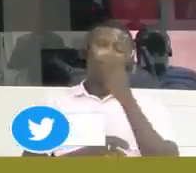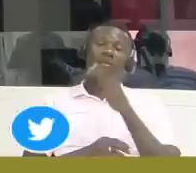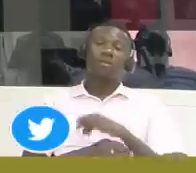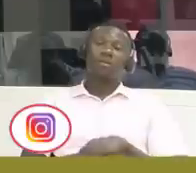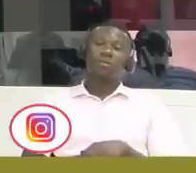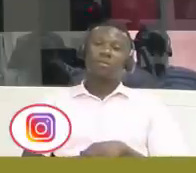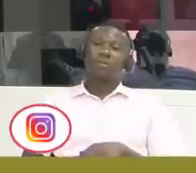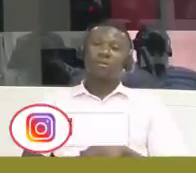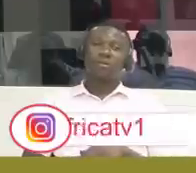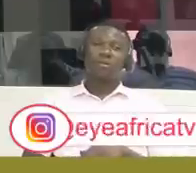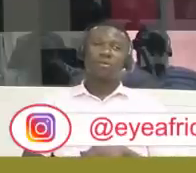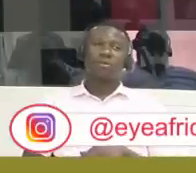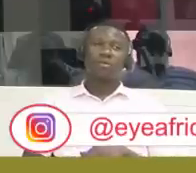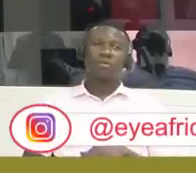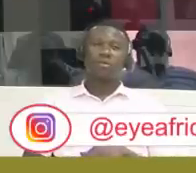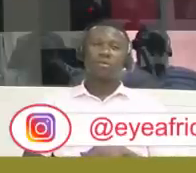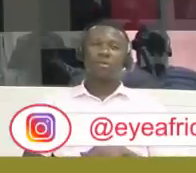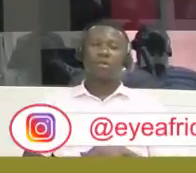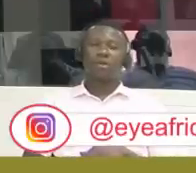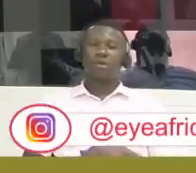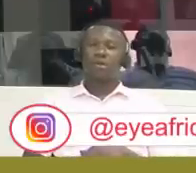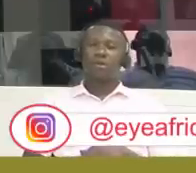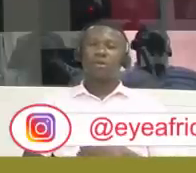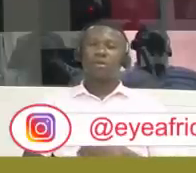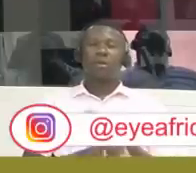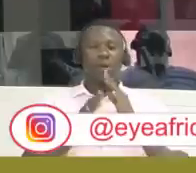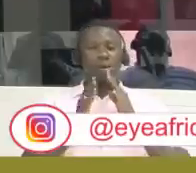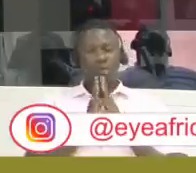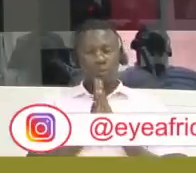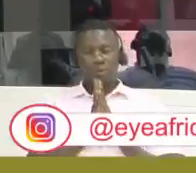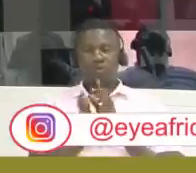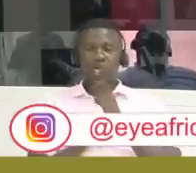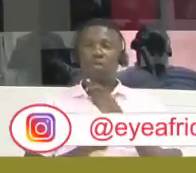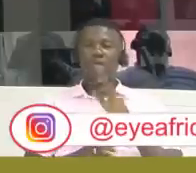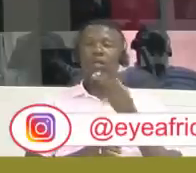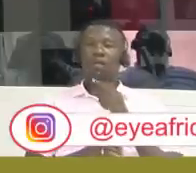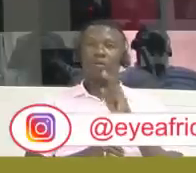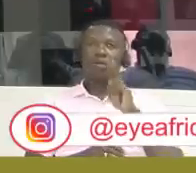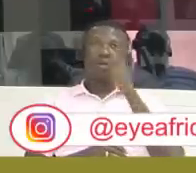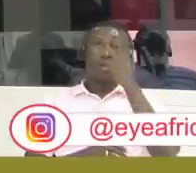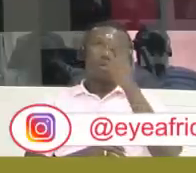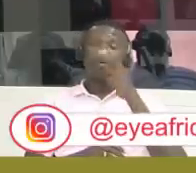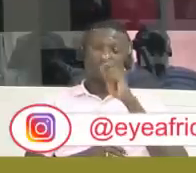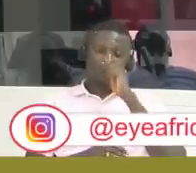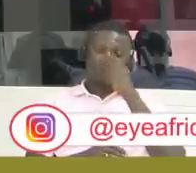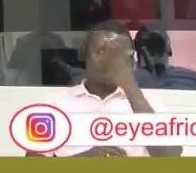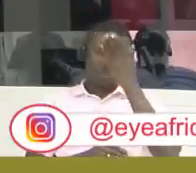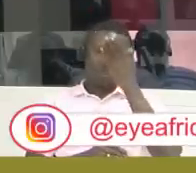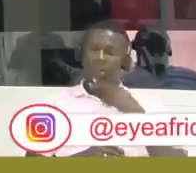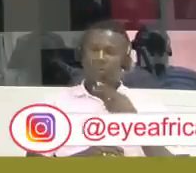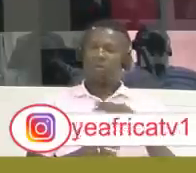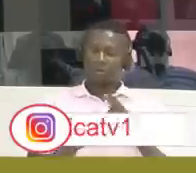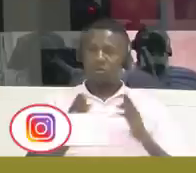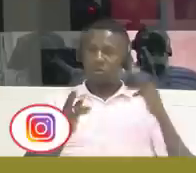Yellow Philo Sajaker were on Tolu Yelanga Agufo. Amen, ya. Amen.